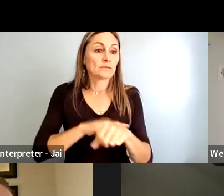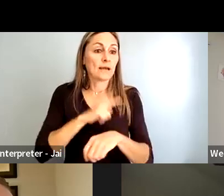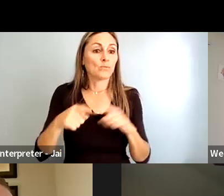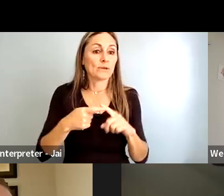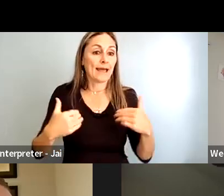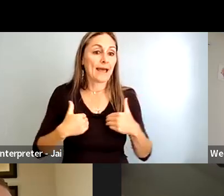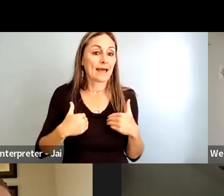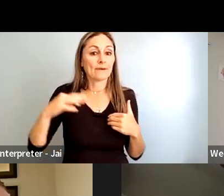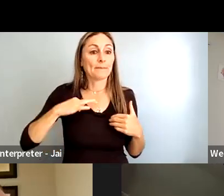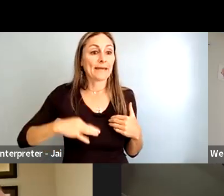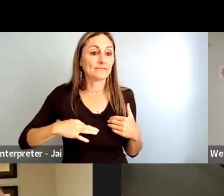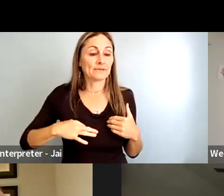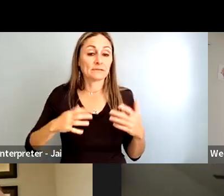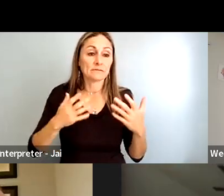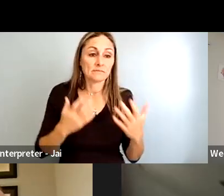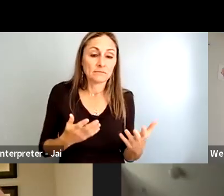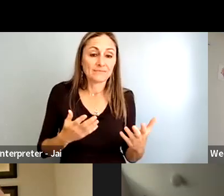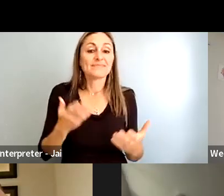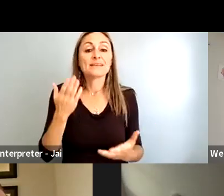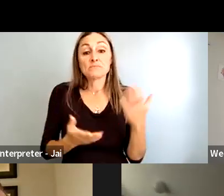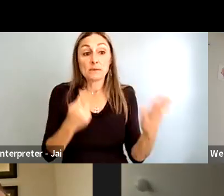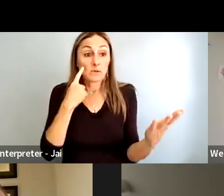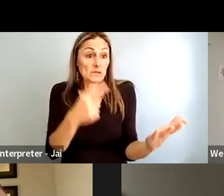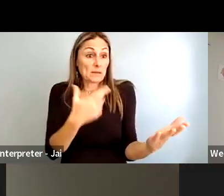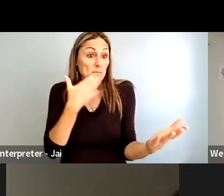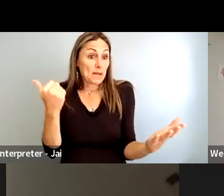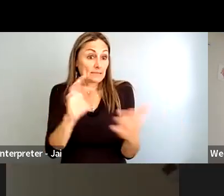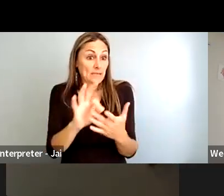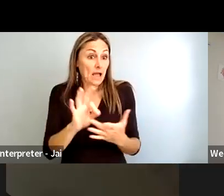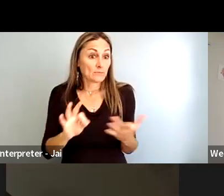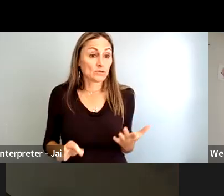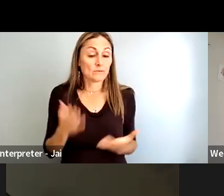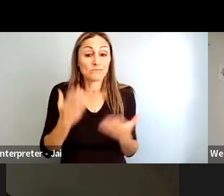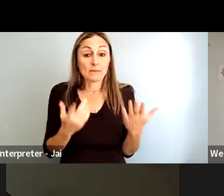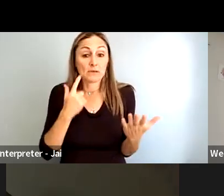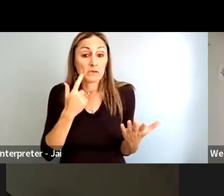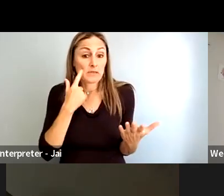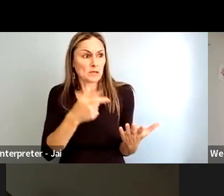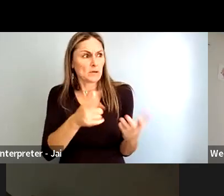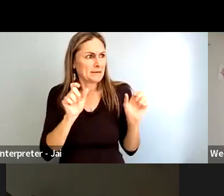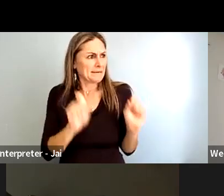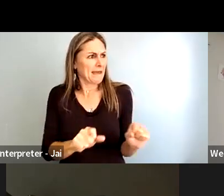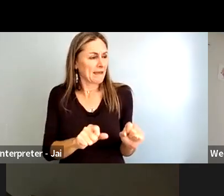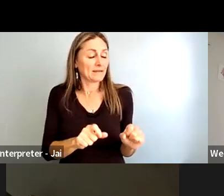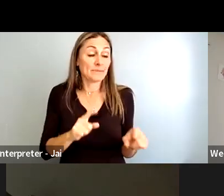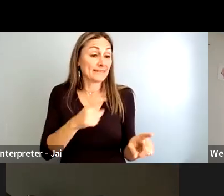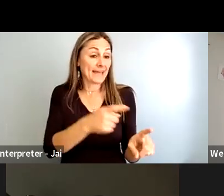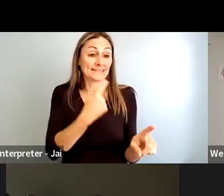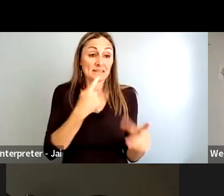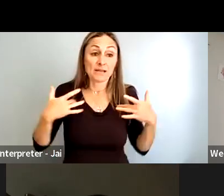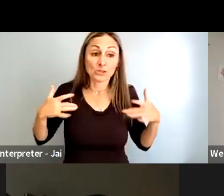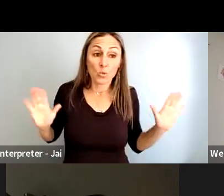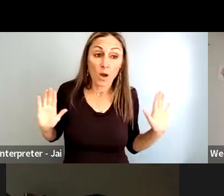benefits. You might think that's the best option. You might think they can do the 40 hours a week. You may think that they can, but if they say that they don't want